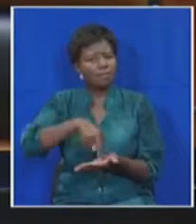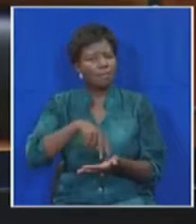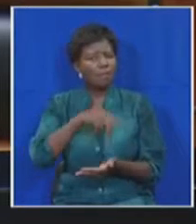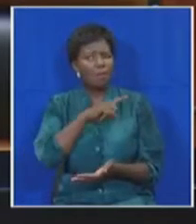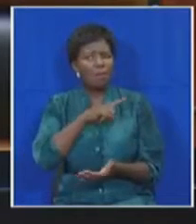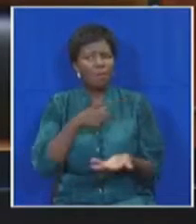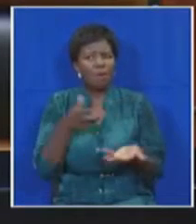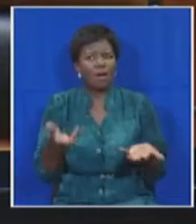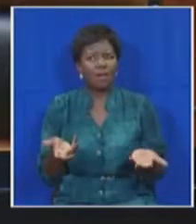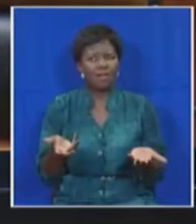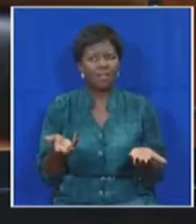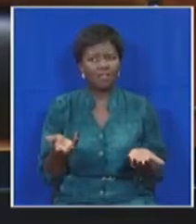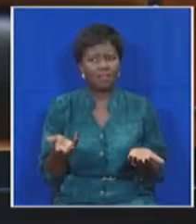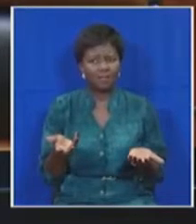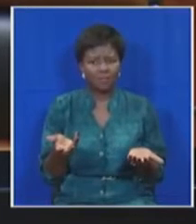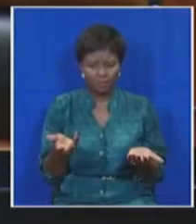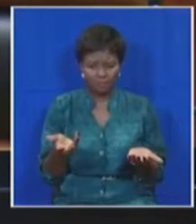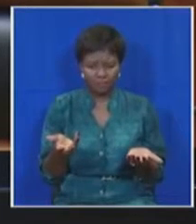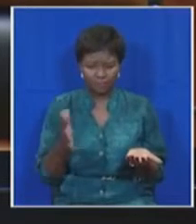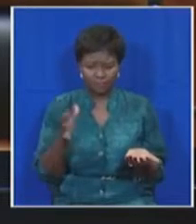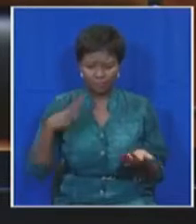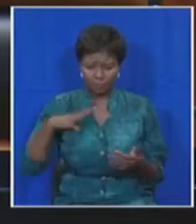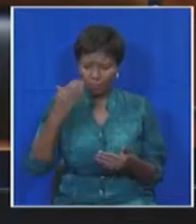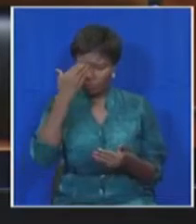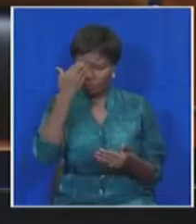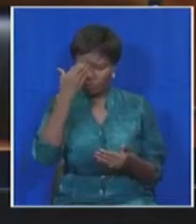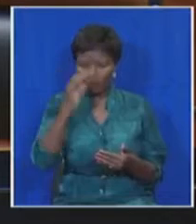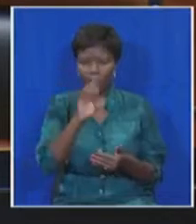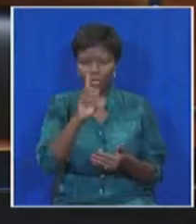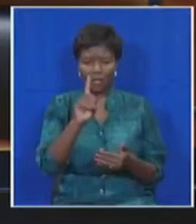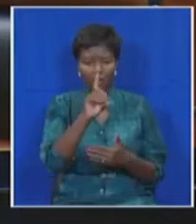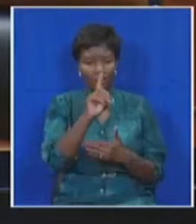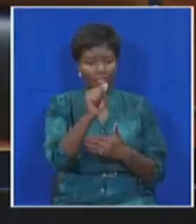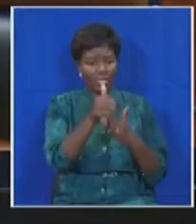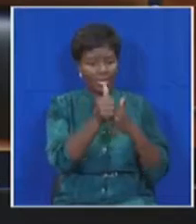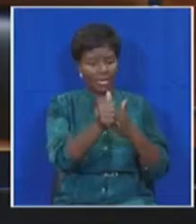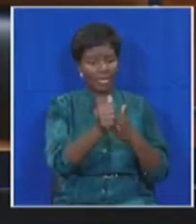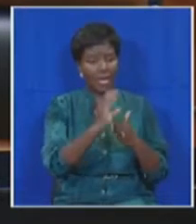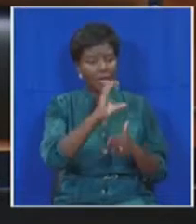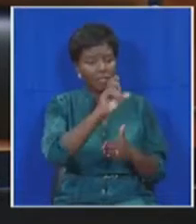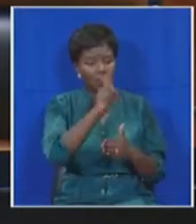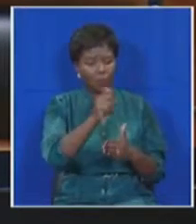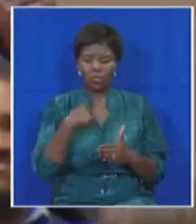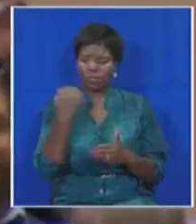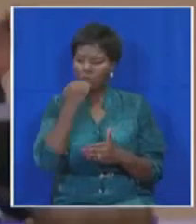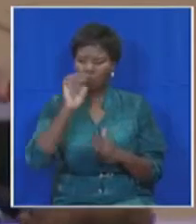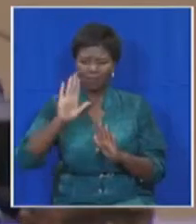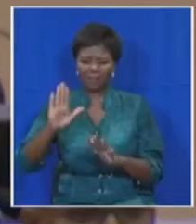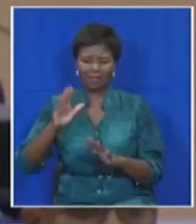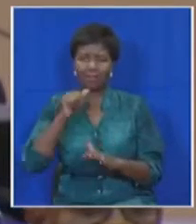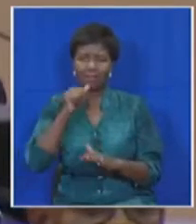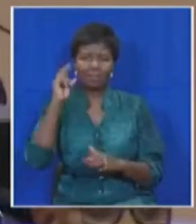point are you rising on? I would like to know if the leader of the opposition is willing to take a question. No, and it's nonsense.